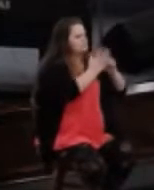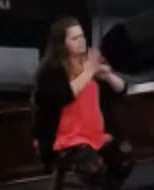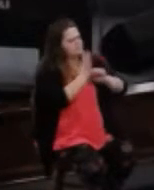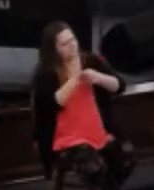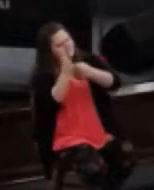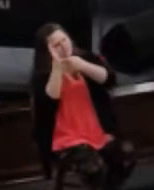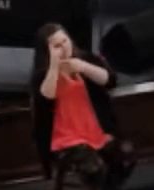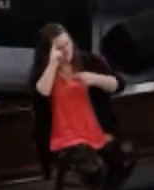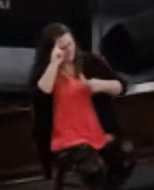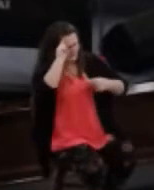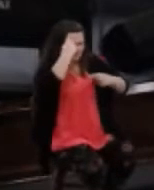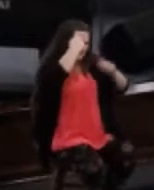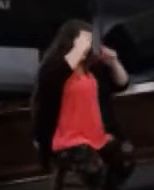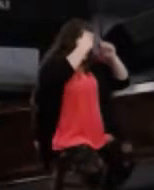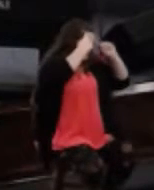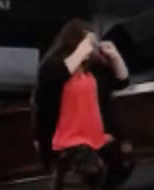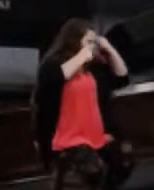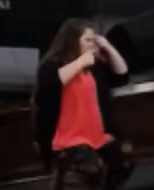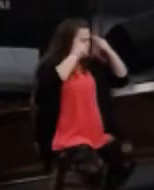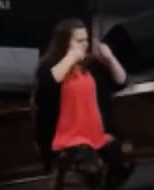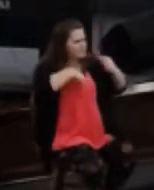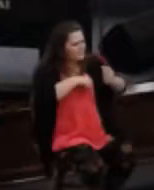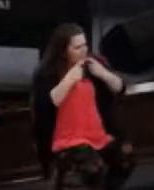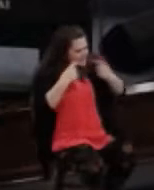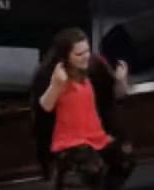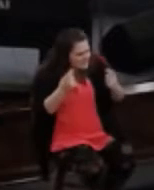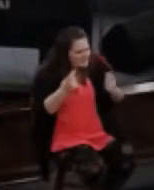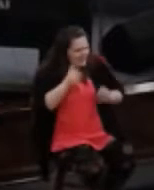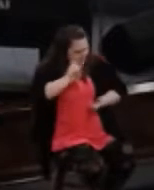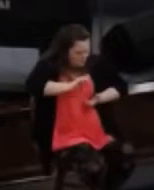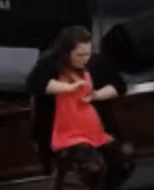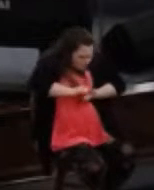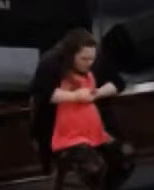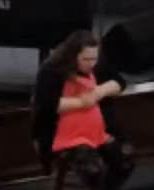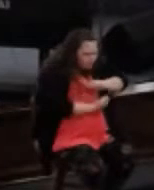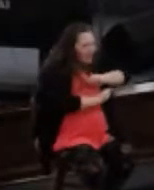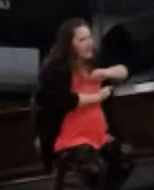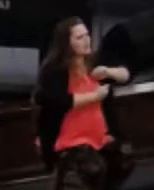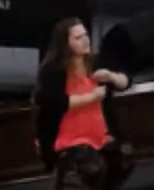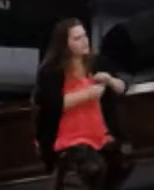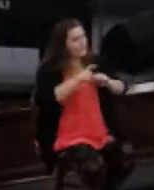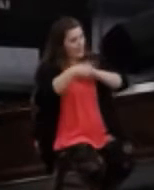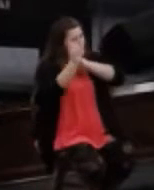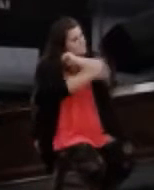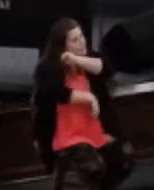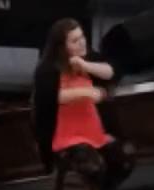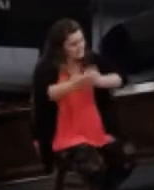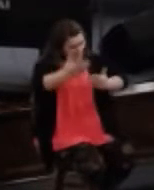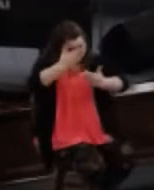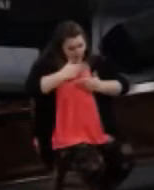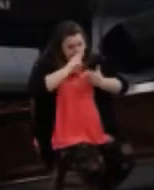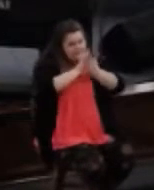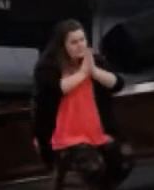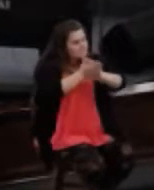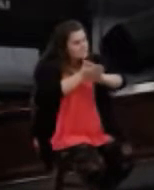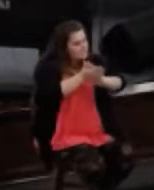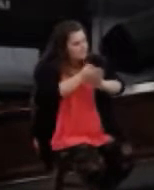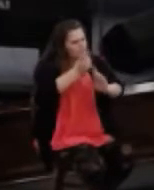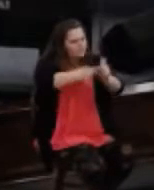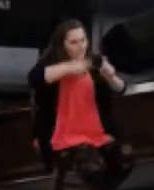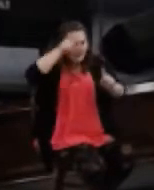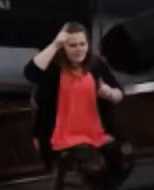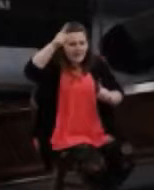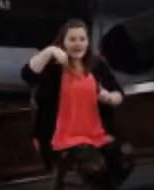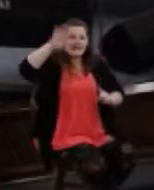was crushed for our iniquities. The punishment that brought us peace was on him, and by his wounds we